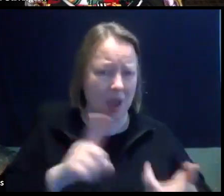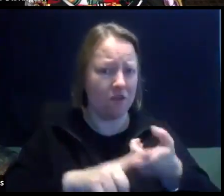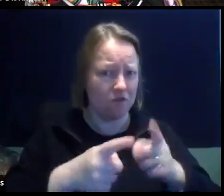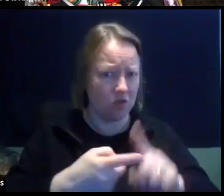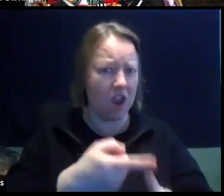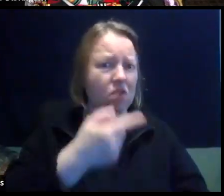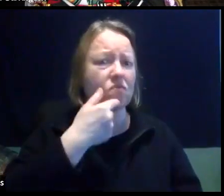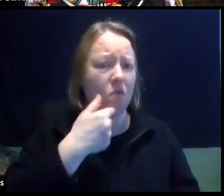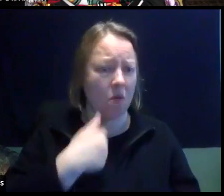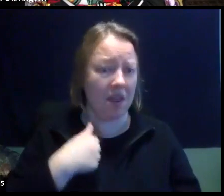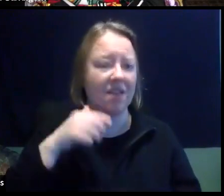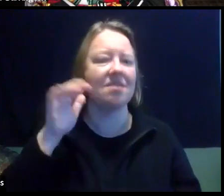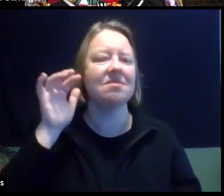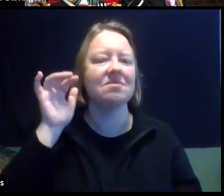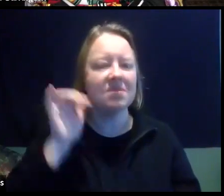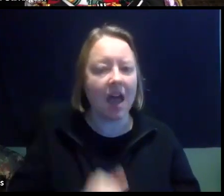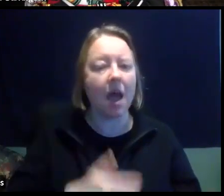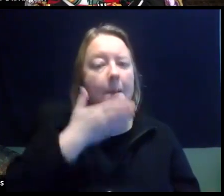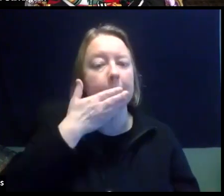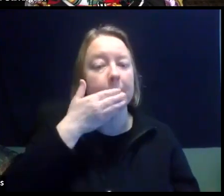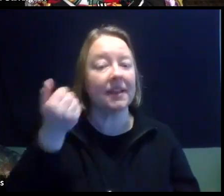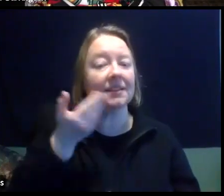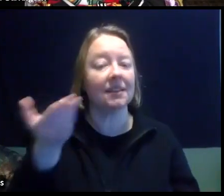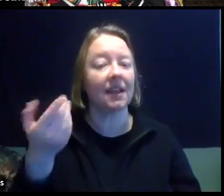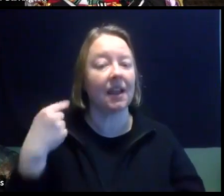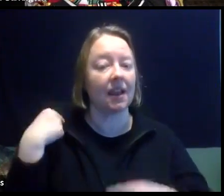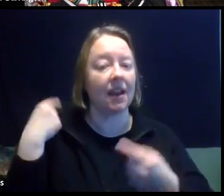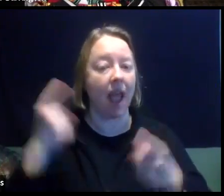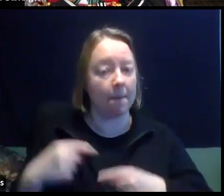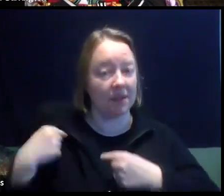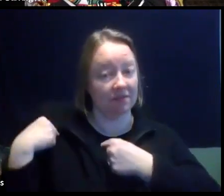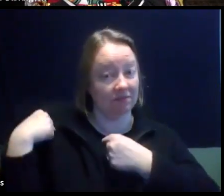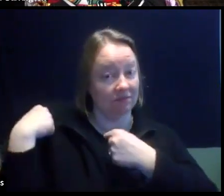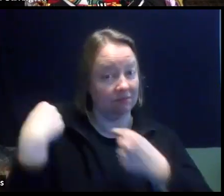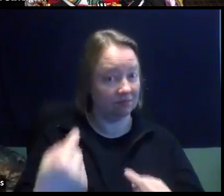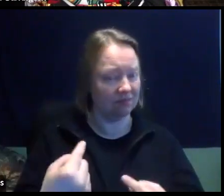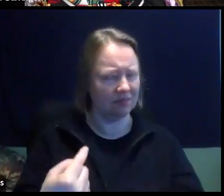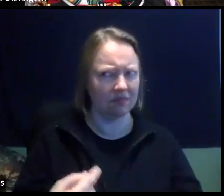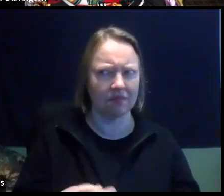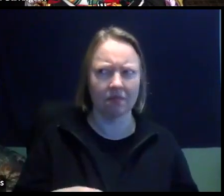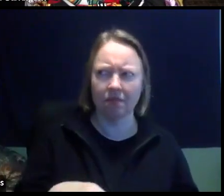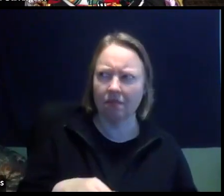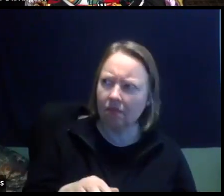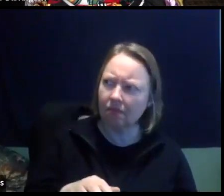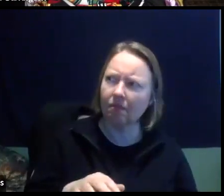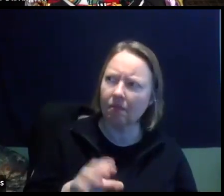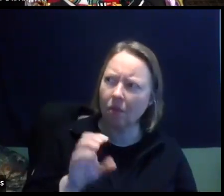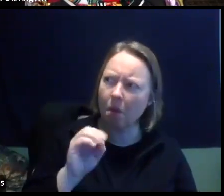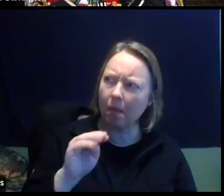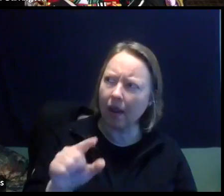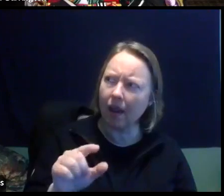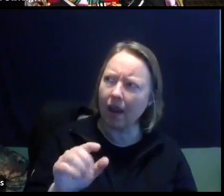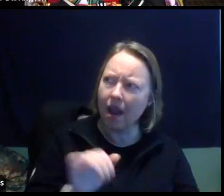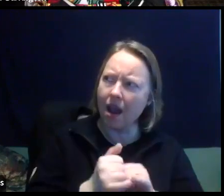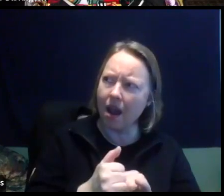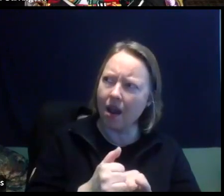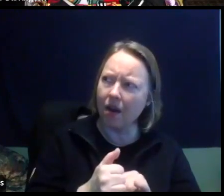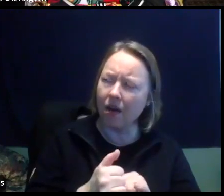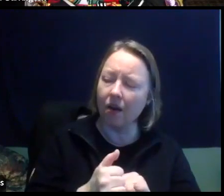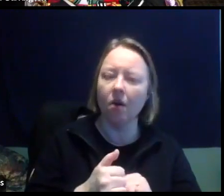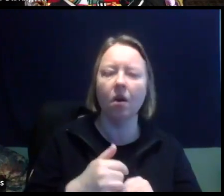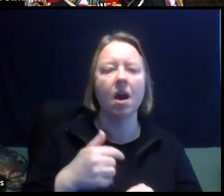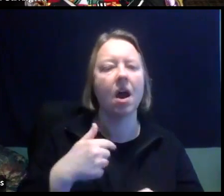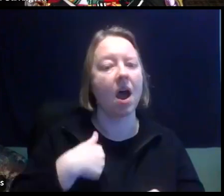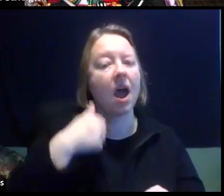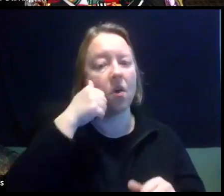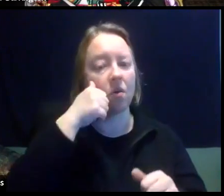that was the best thing that ever happened to me. And I said, oh my God, how is that? And he said, because I